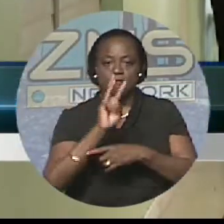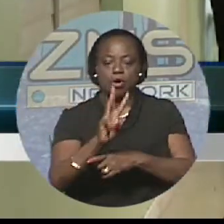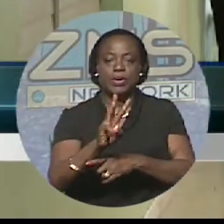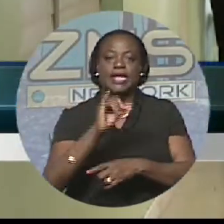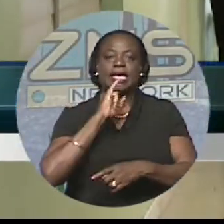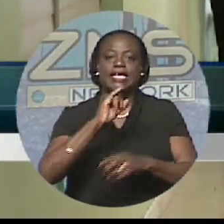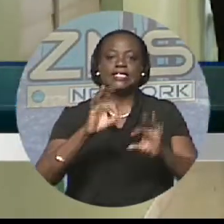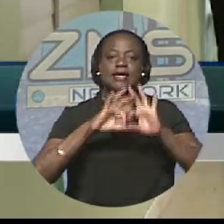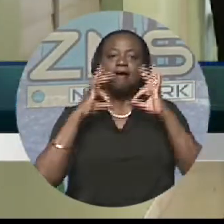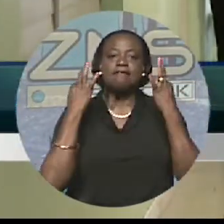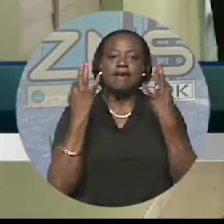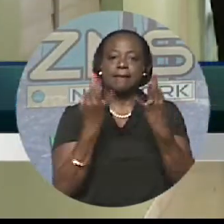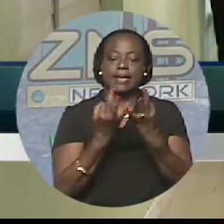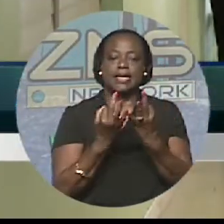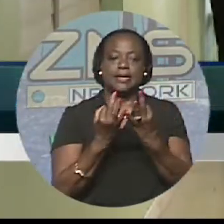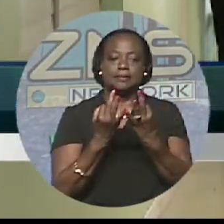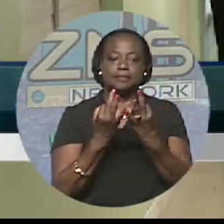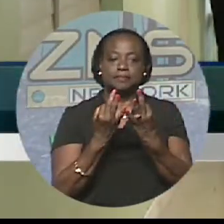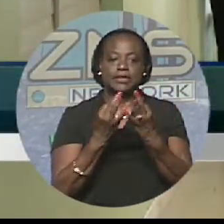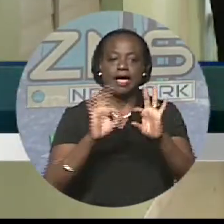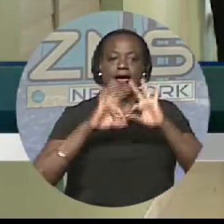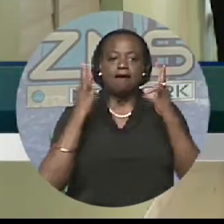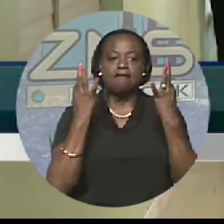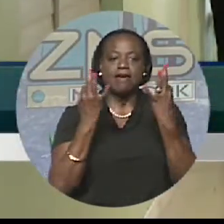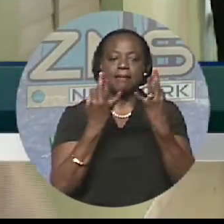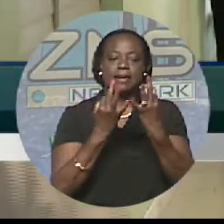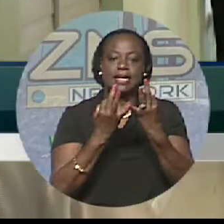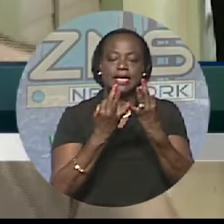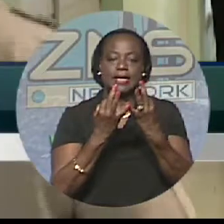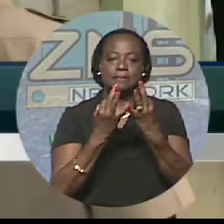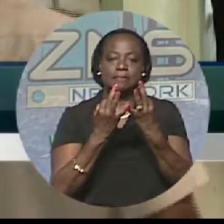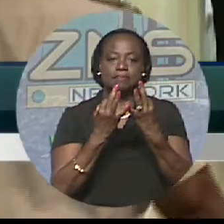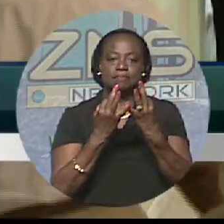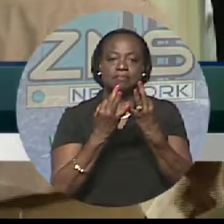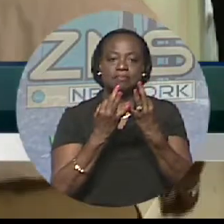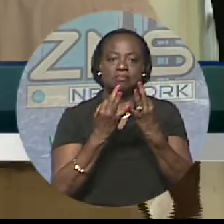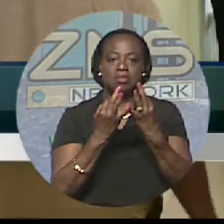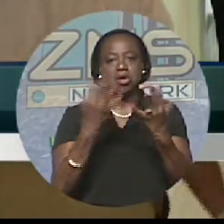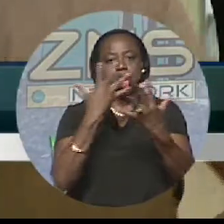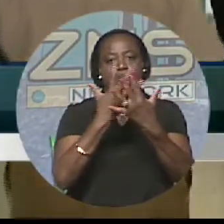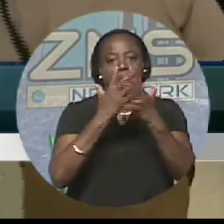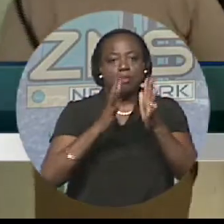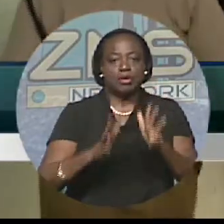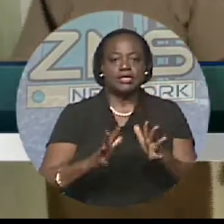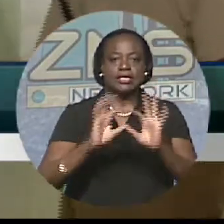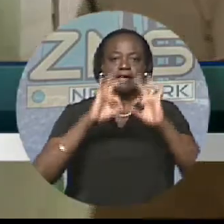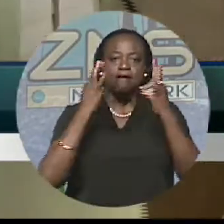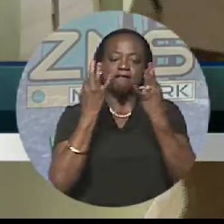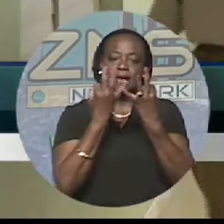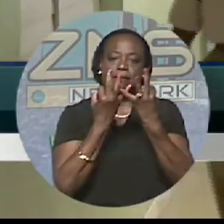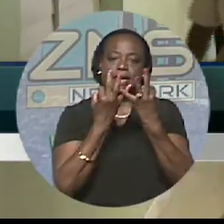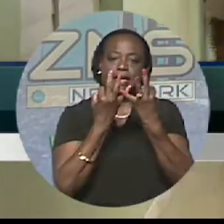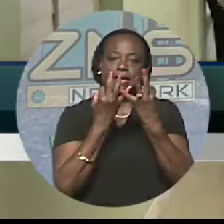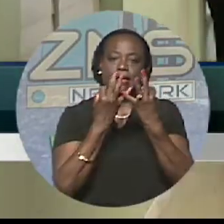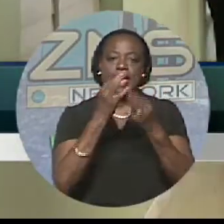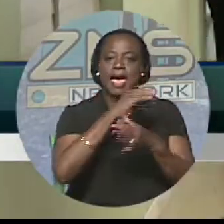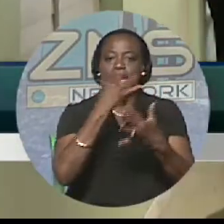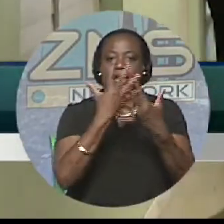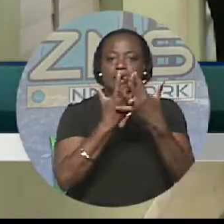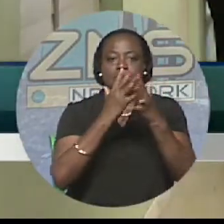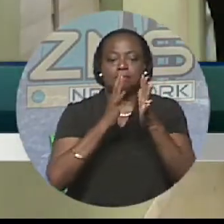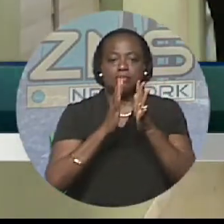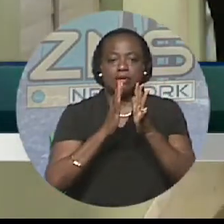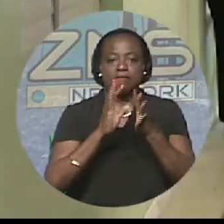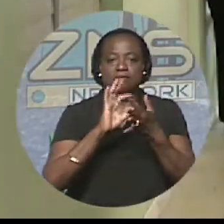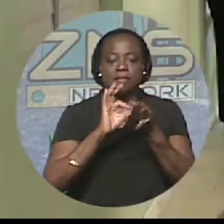family. You know, family, inmates, family, and the inmates in here, we